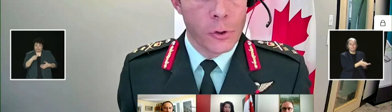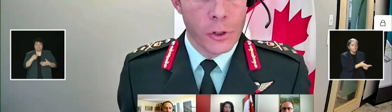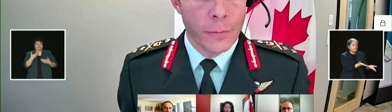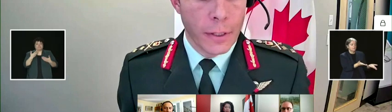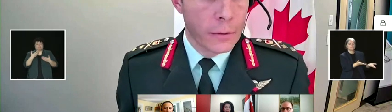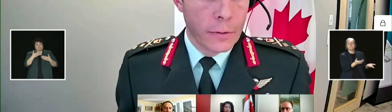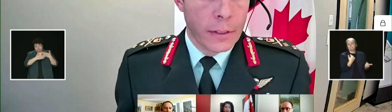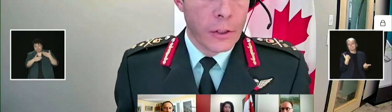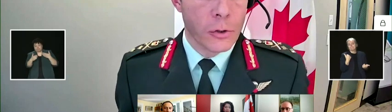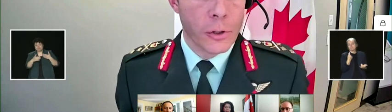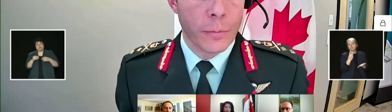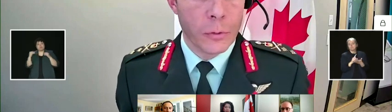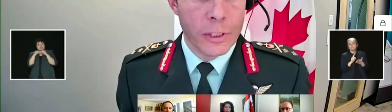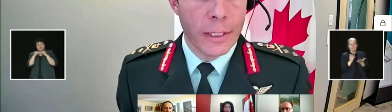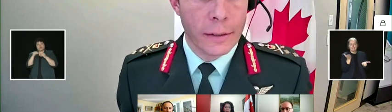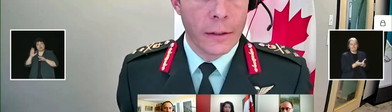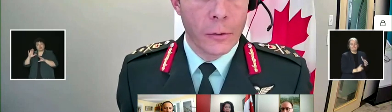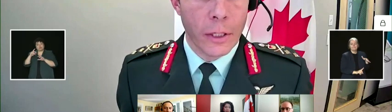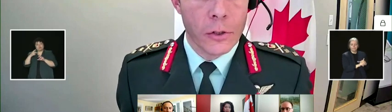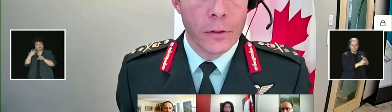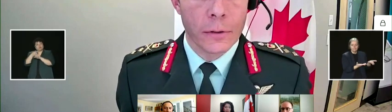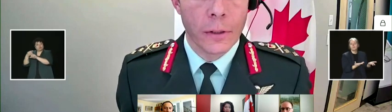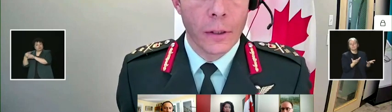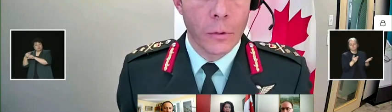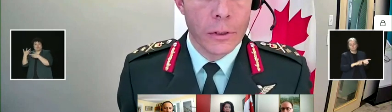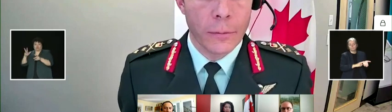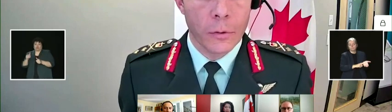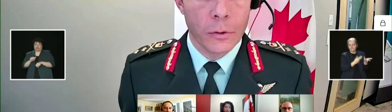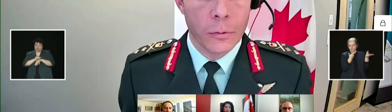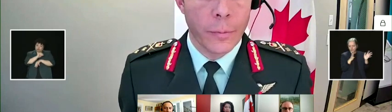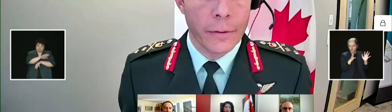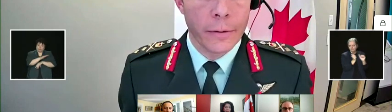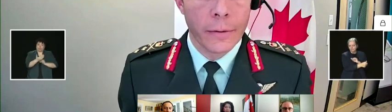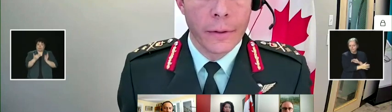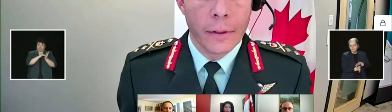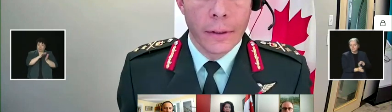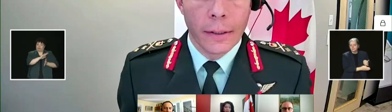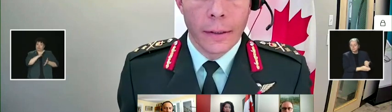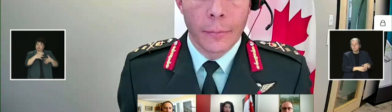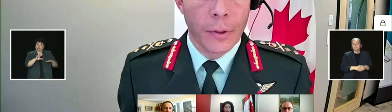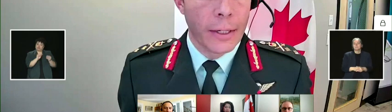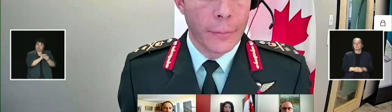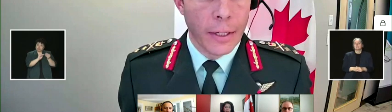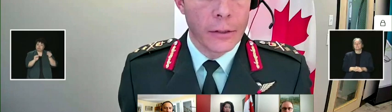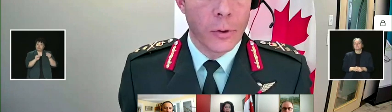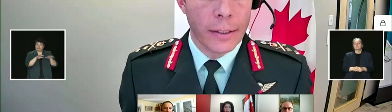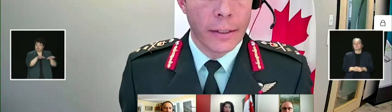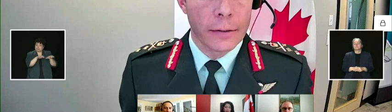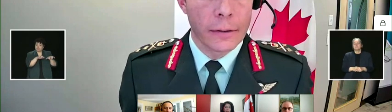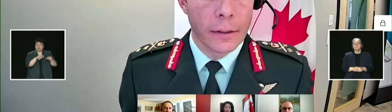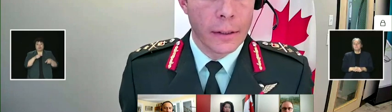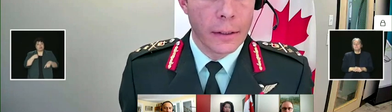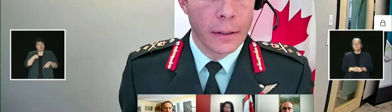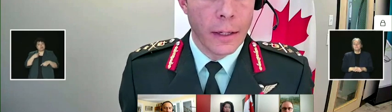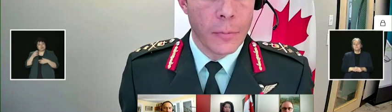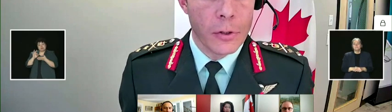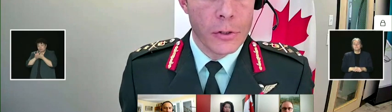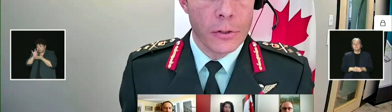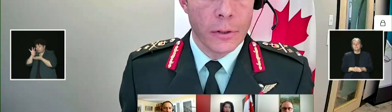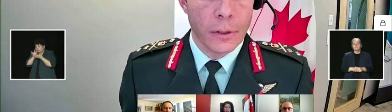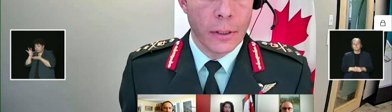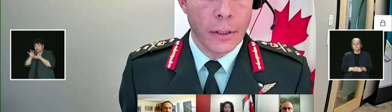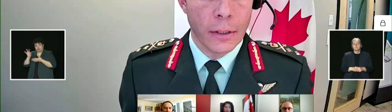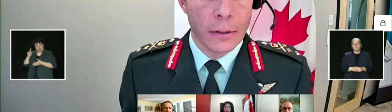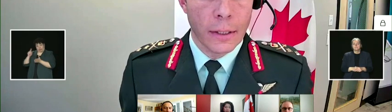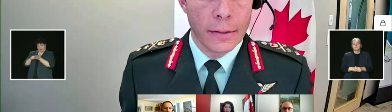and additional shipments were sent to that location once that was repaired. But I am not tracking